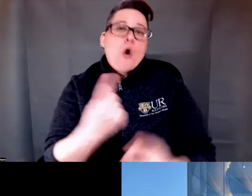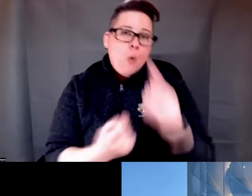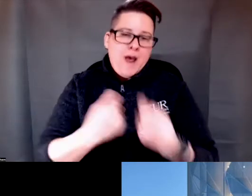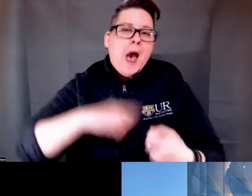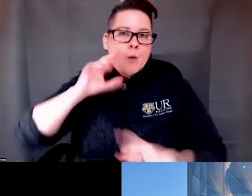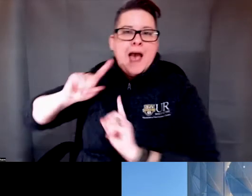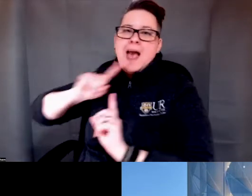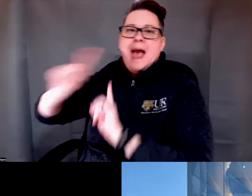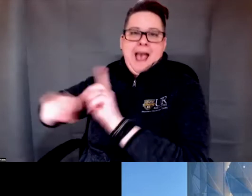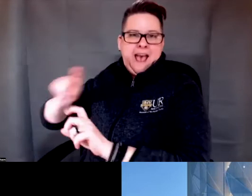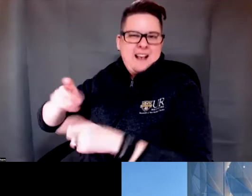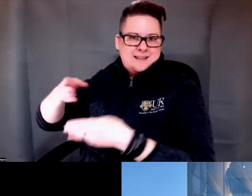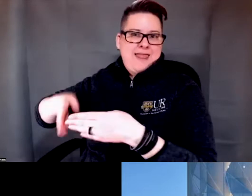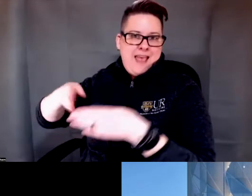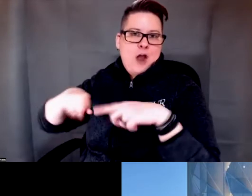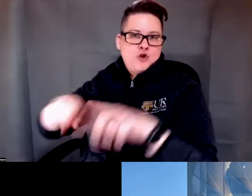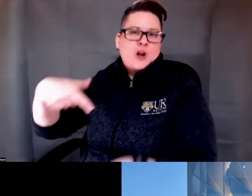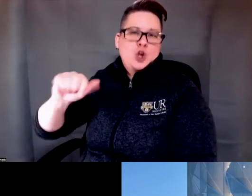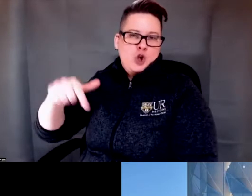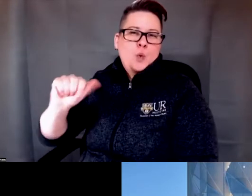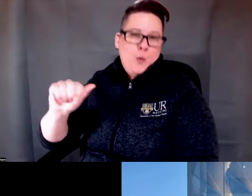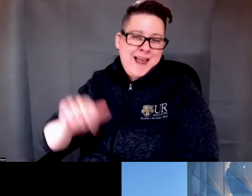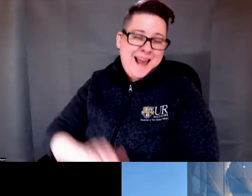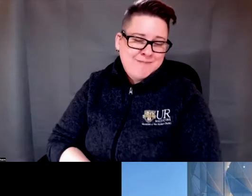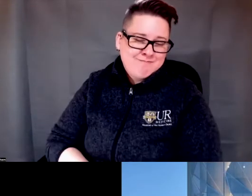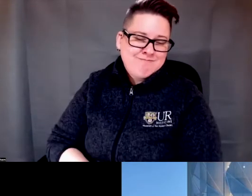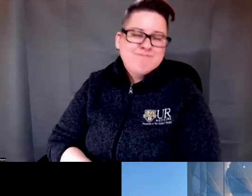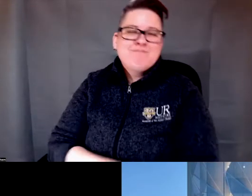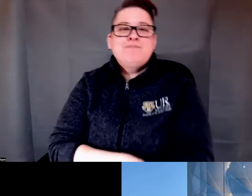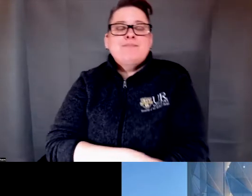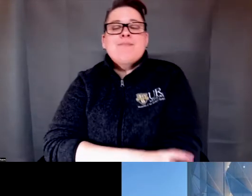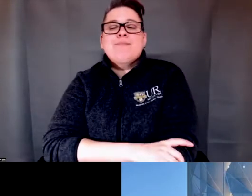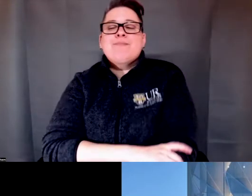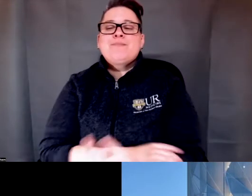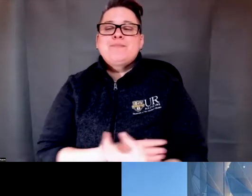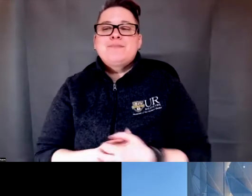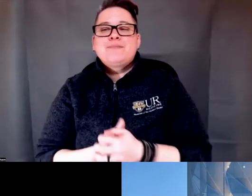speakers during the Q&A portion at the end of the talk. And